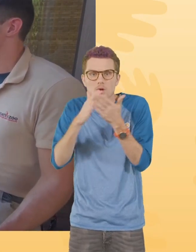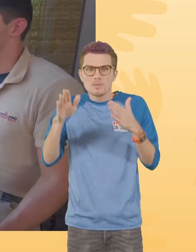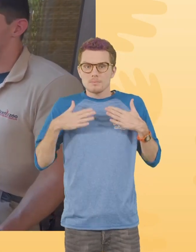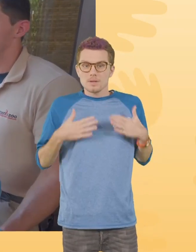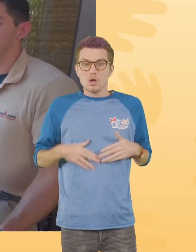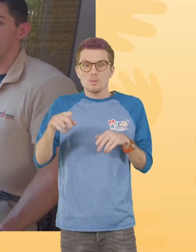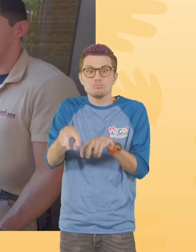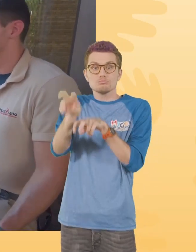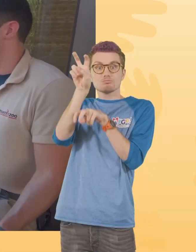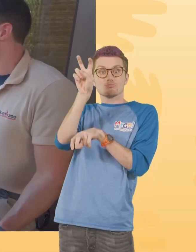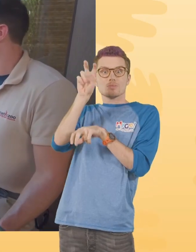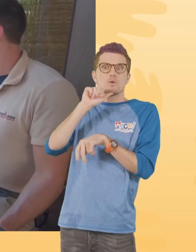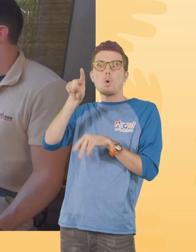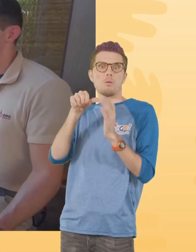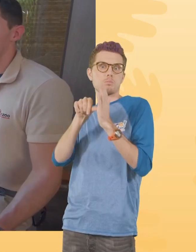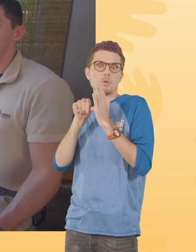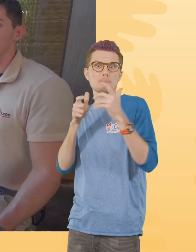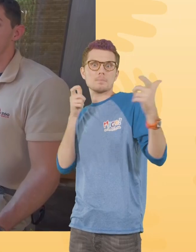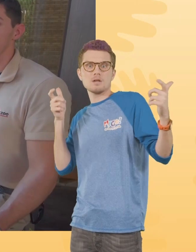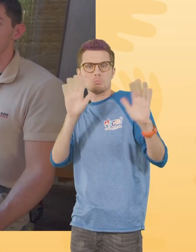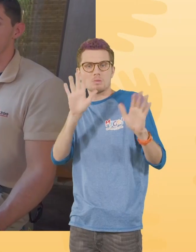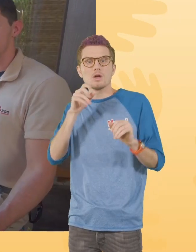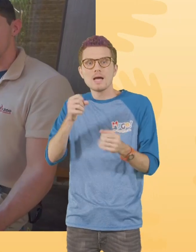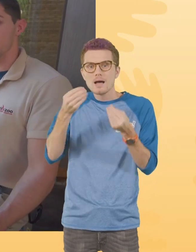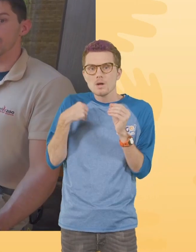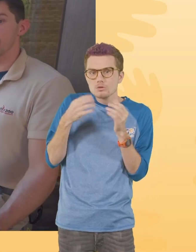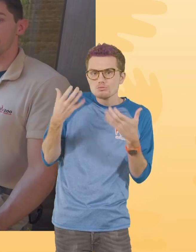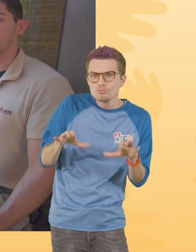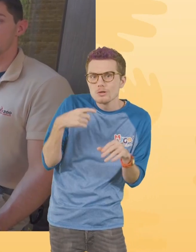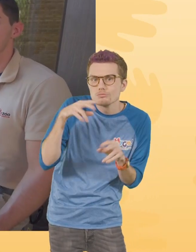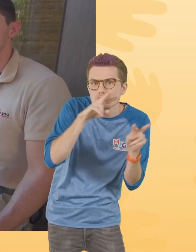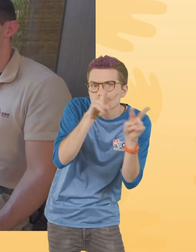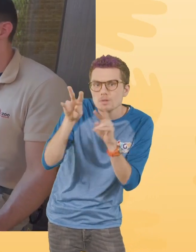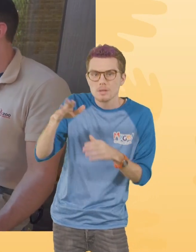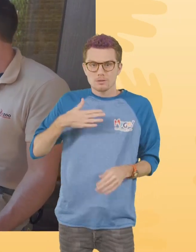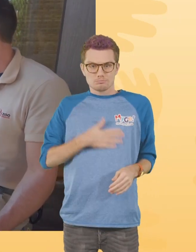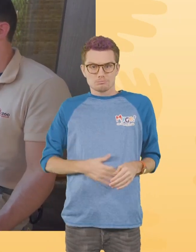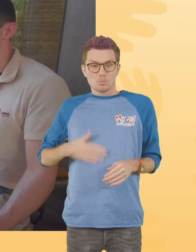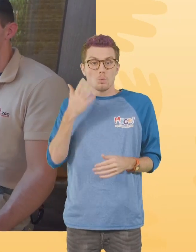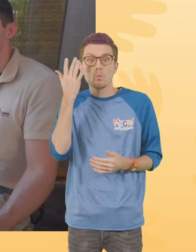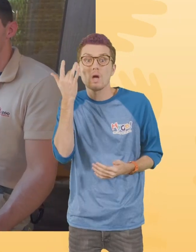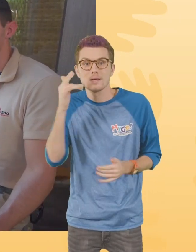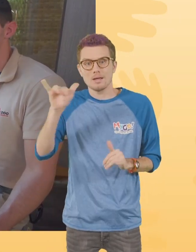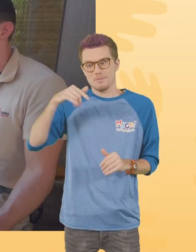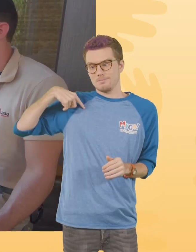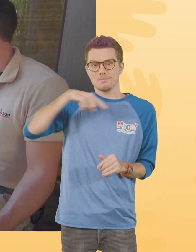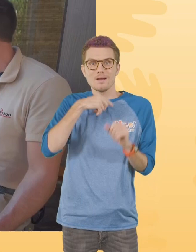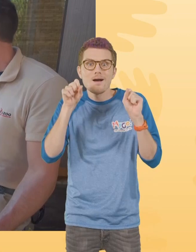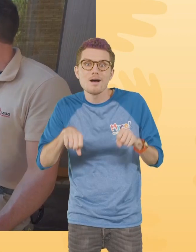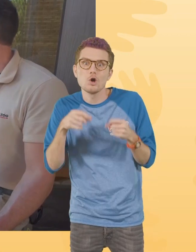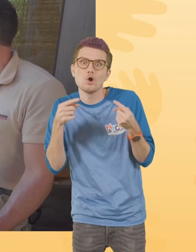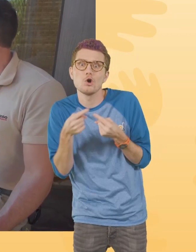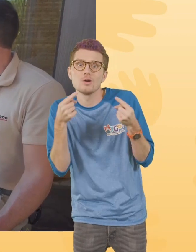not only impressive to see how big a tiger is, but it gives me the chance to see his underside. Because just like us, they can get injuries like cuts and